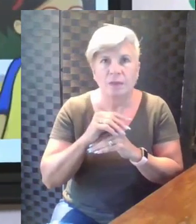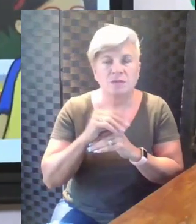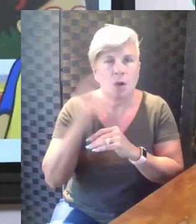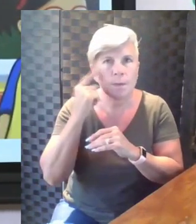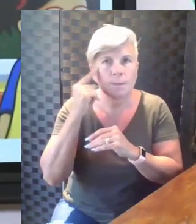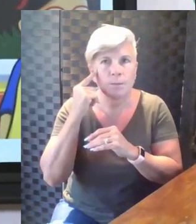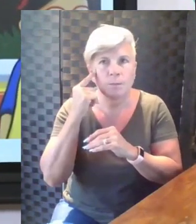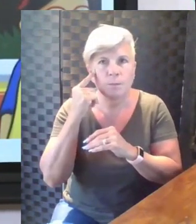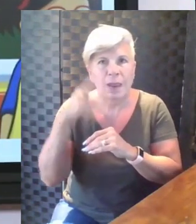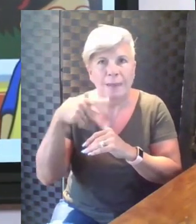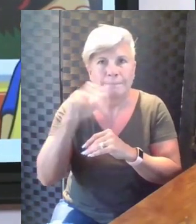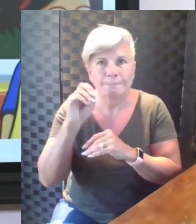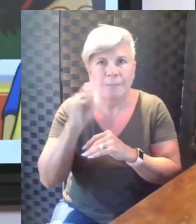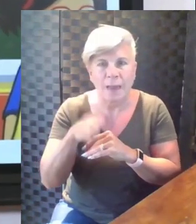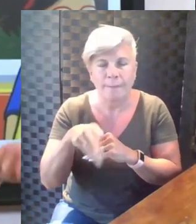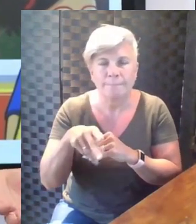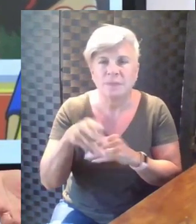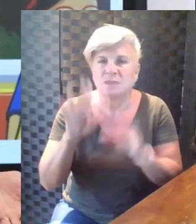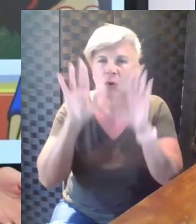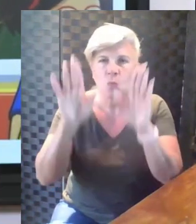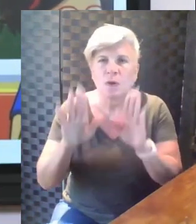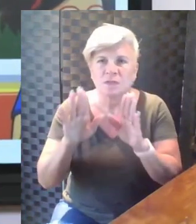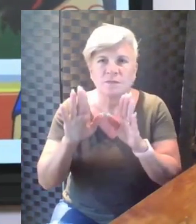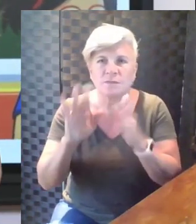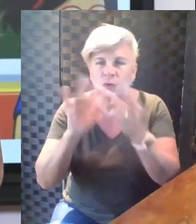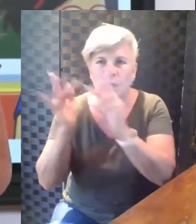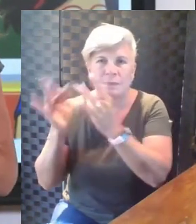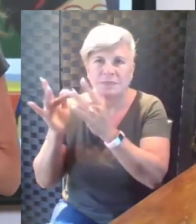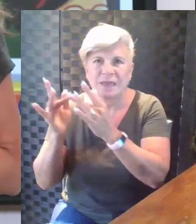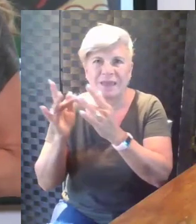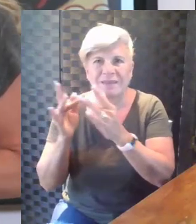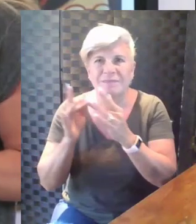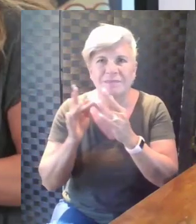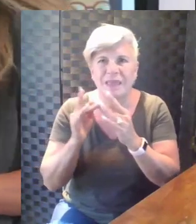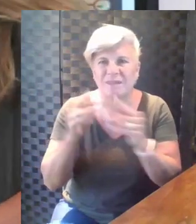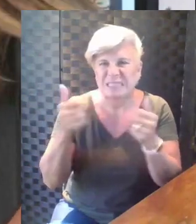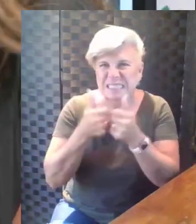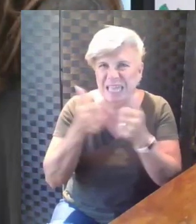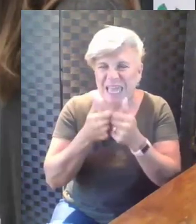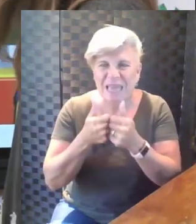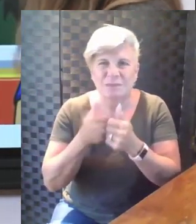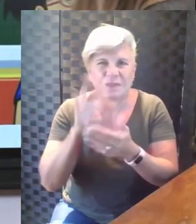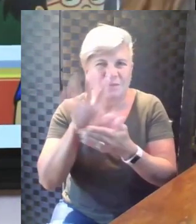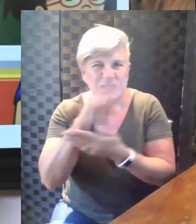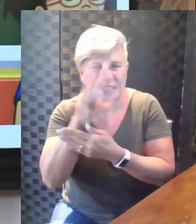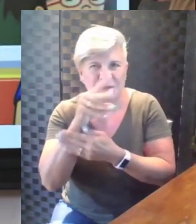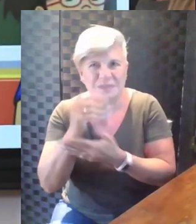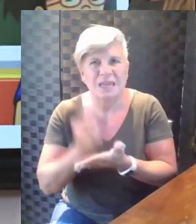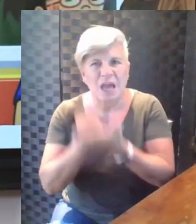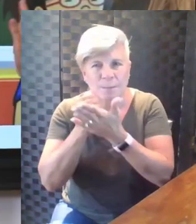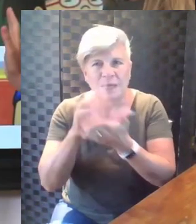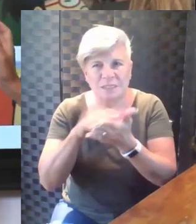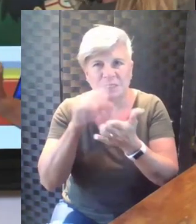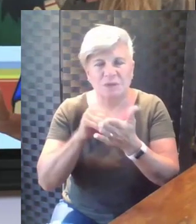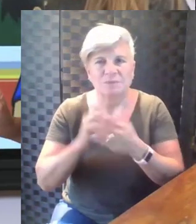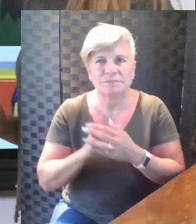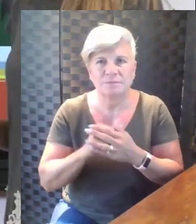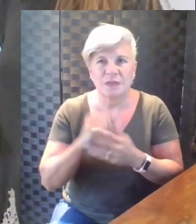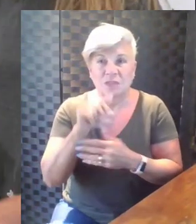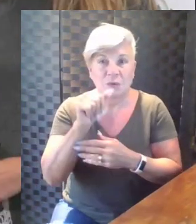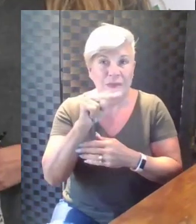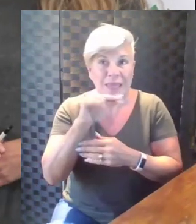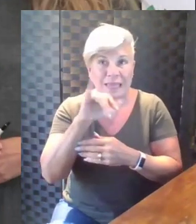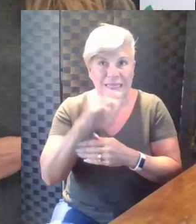have videos, games, flashcards, jokes that all relate to the same topic. And so we're going to jump in and have Annie and her